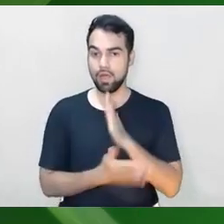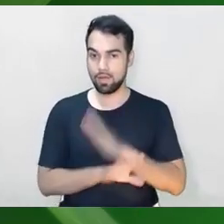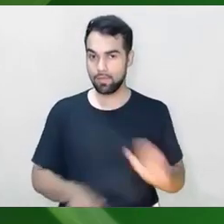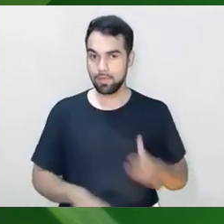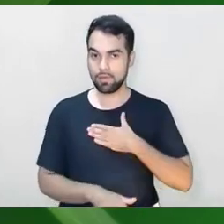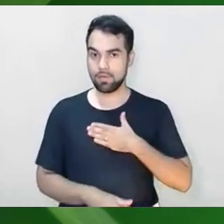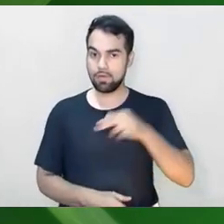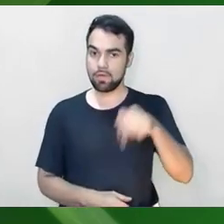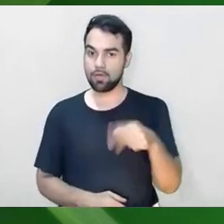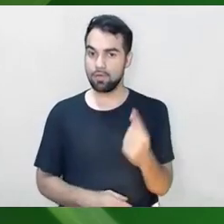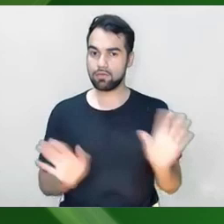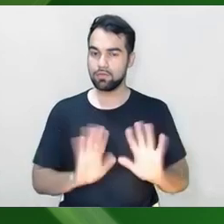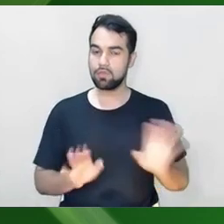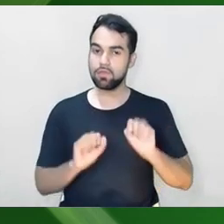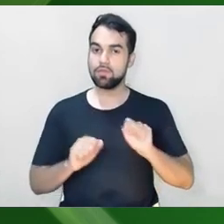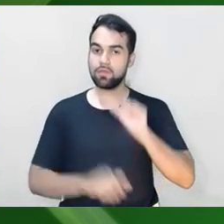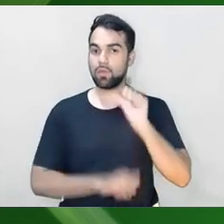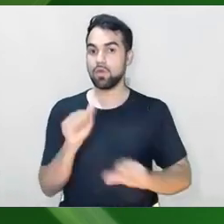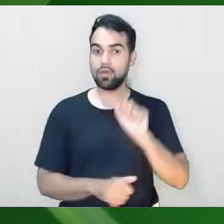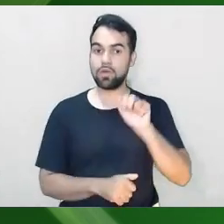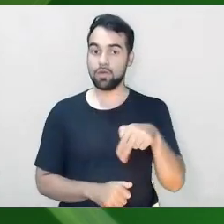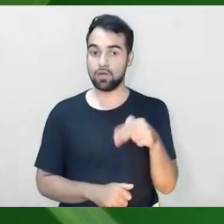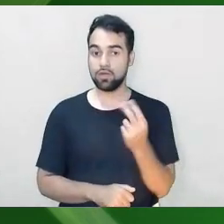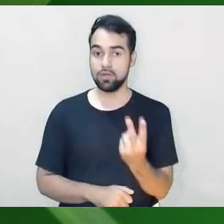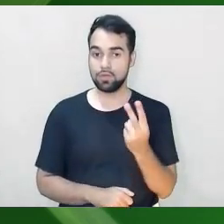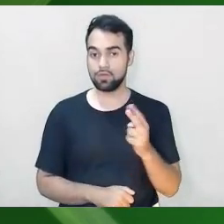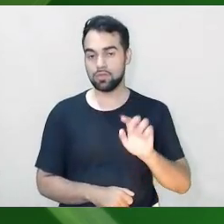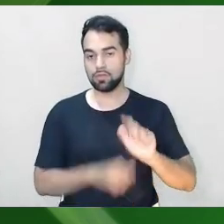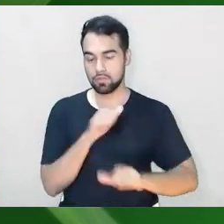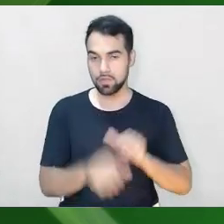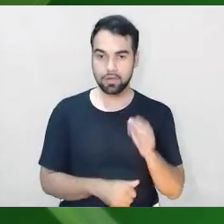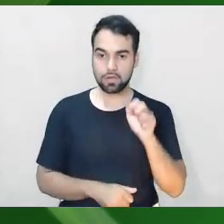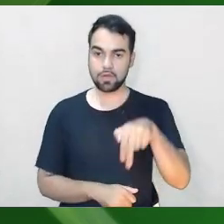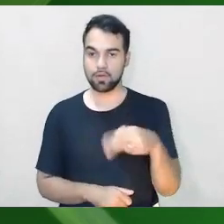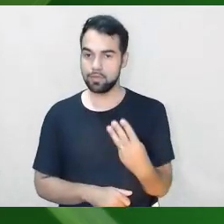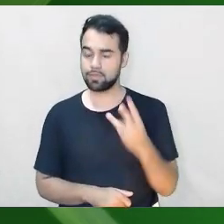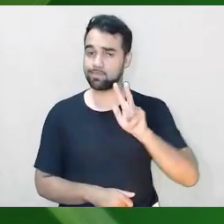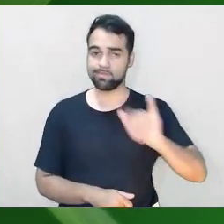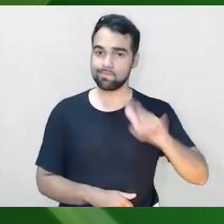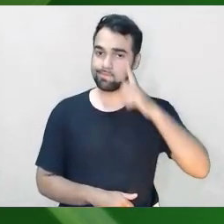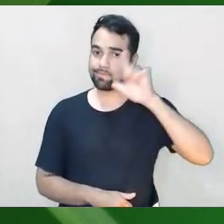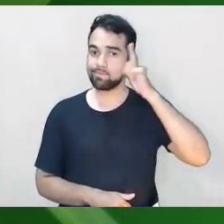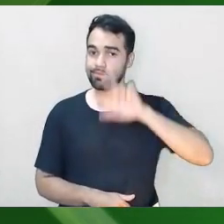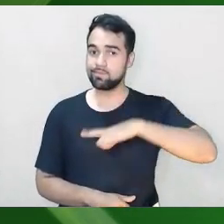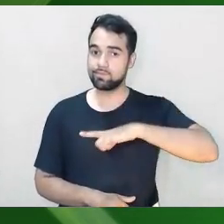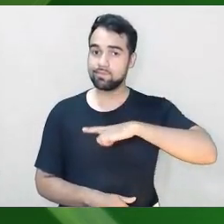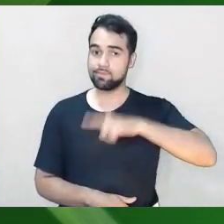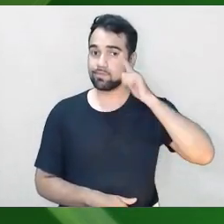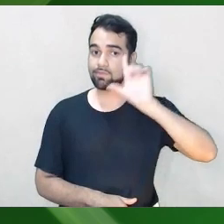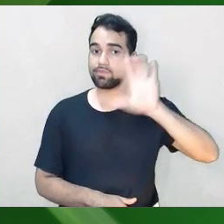to put an end to N1? No. N1 can become N2, N2 can become N3, and you can have this